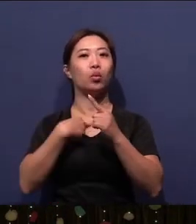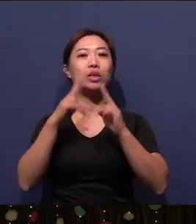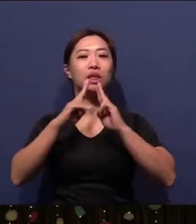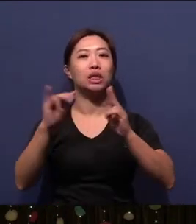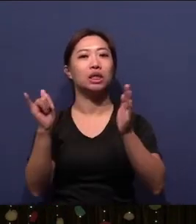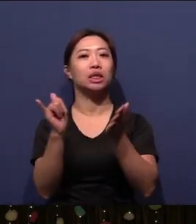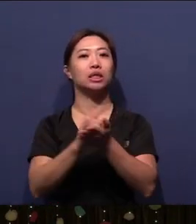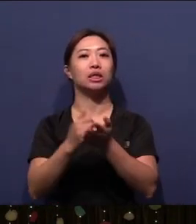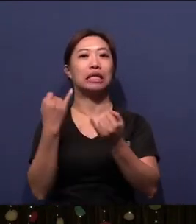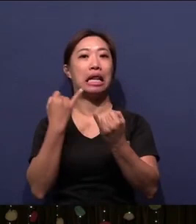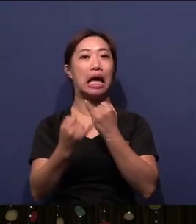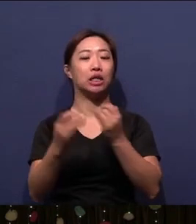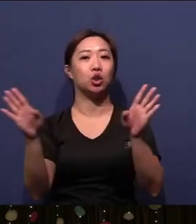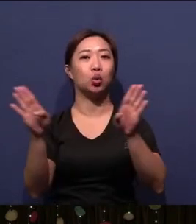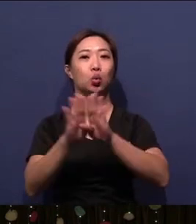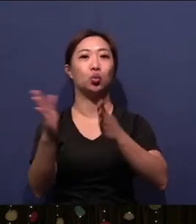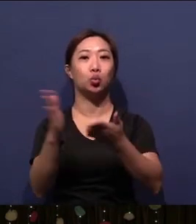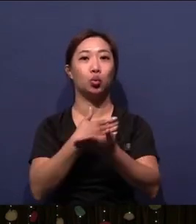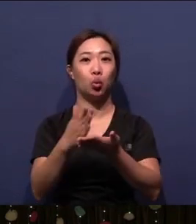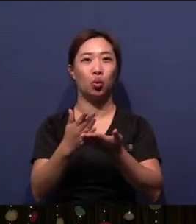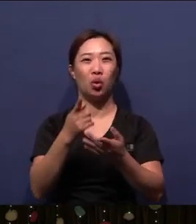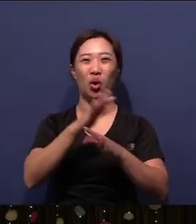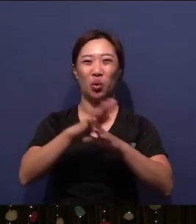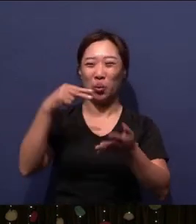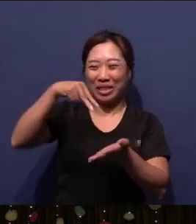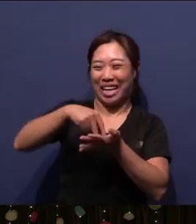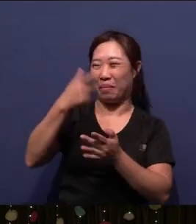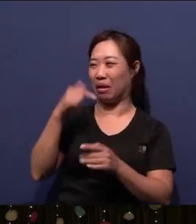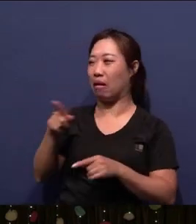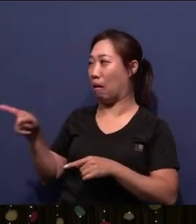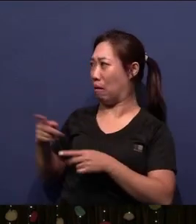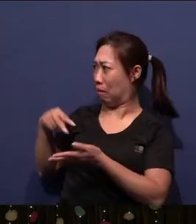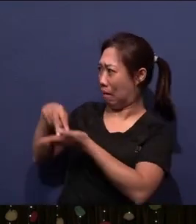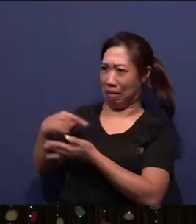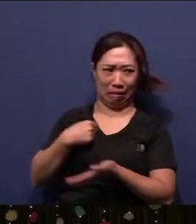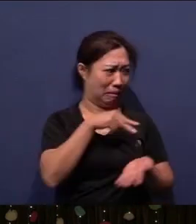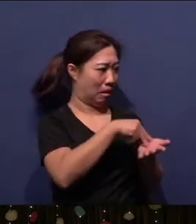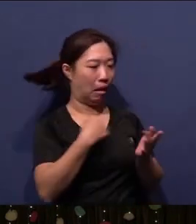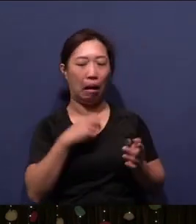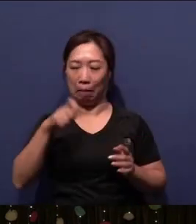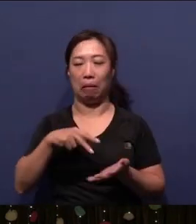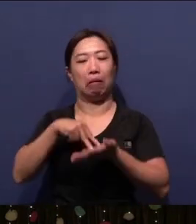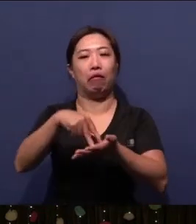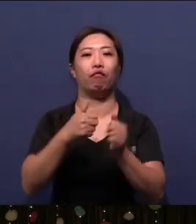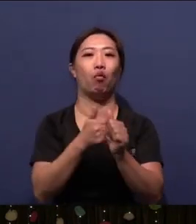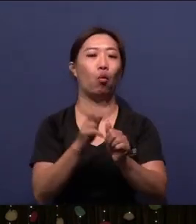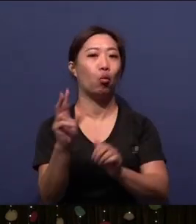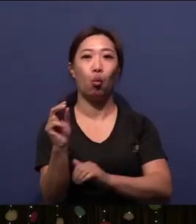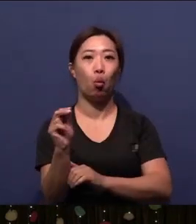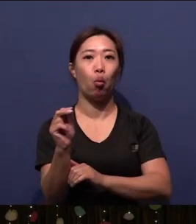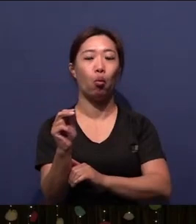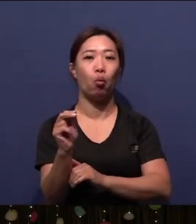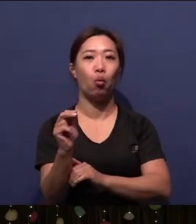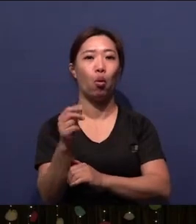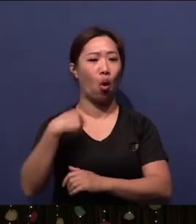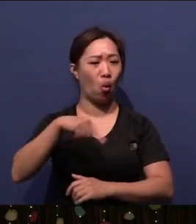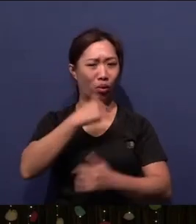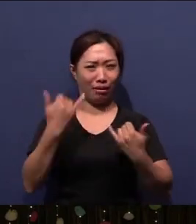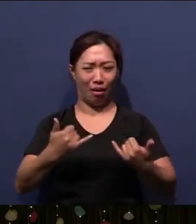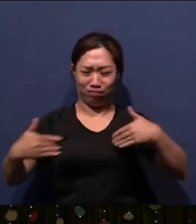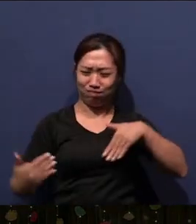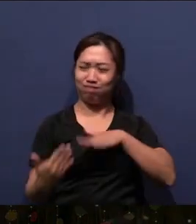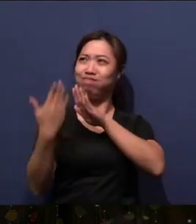And don't just stand because the person on your left or your right is standing. Don't just stand because we are in church. We are in God's